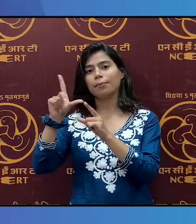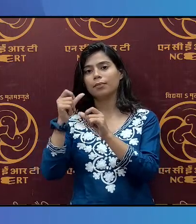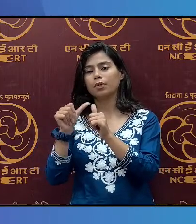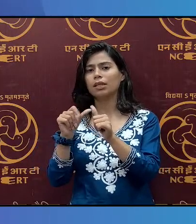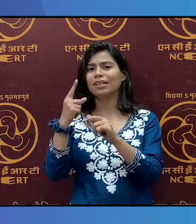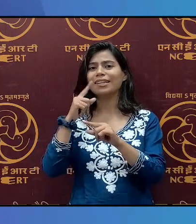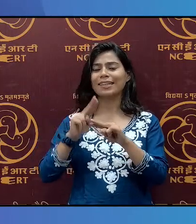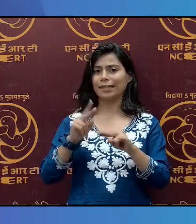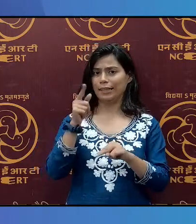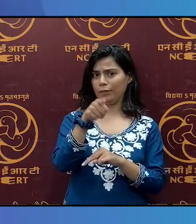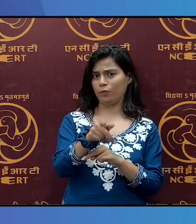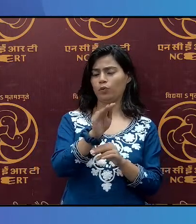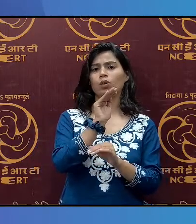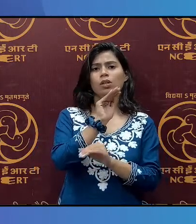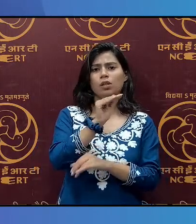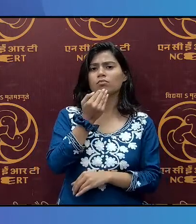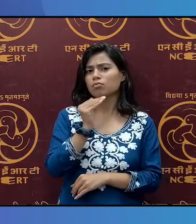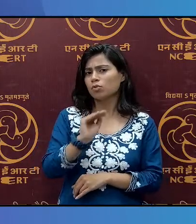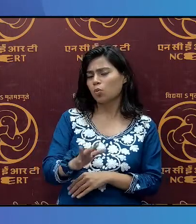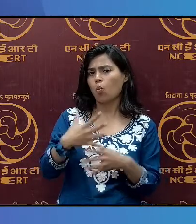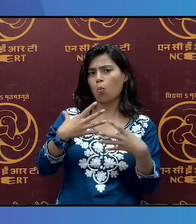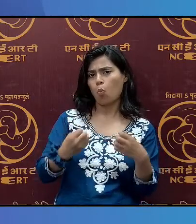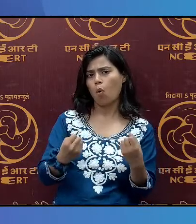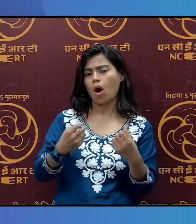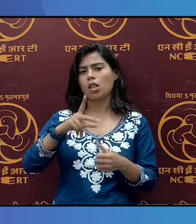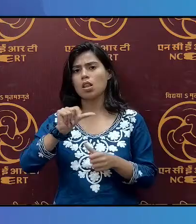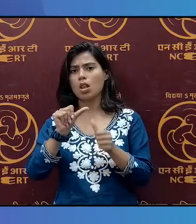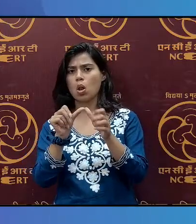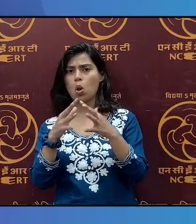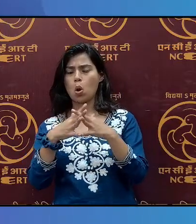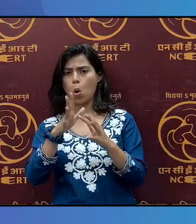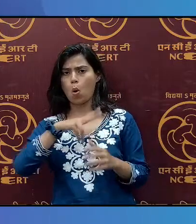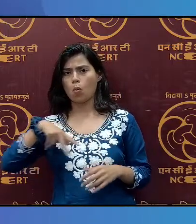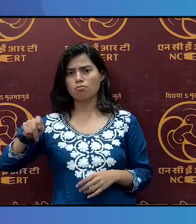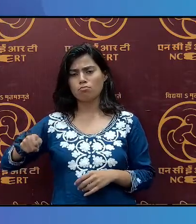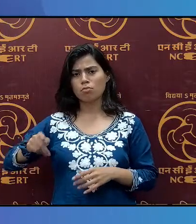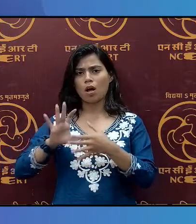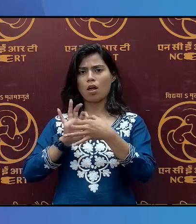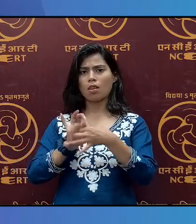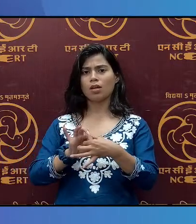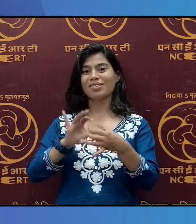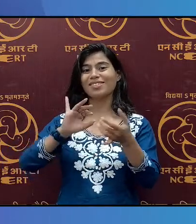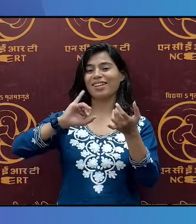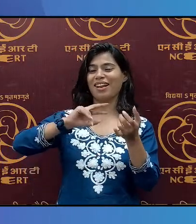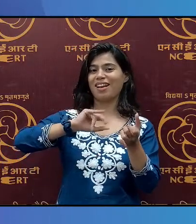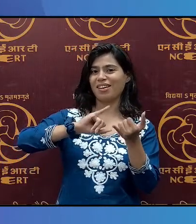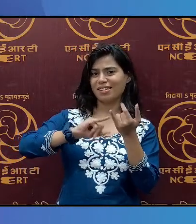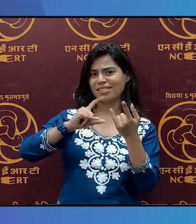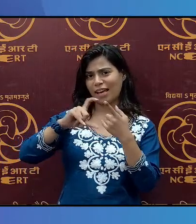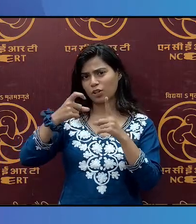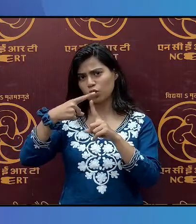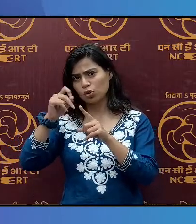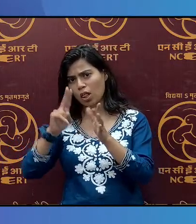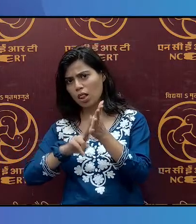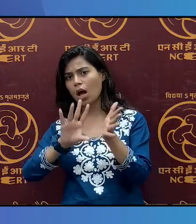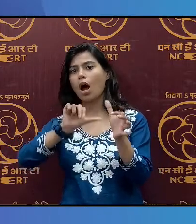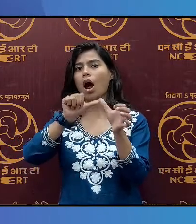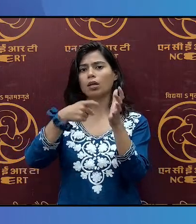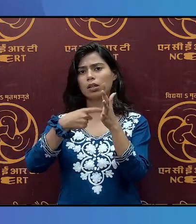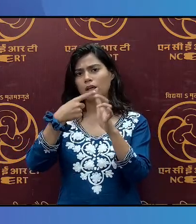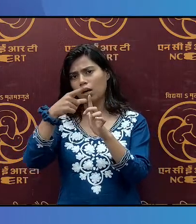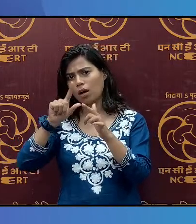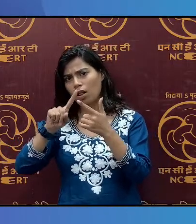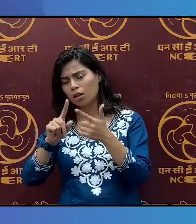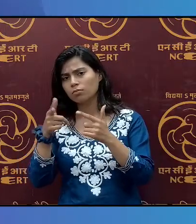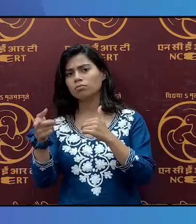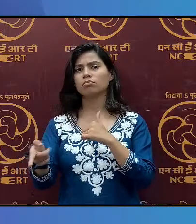to be a lawyer, he has to study a lot of laws, lot of sections, lot of articles. But